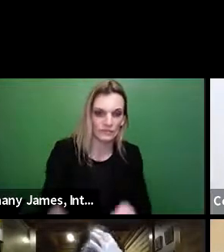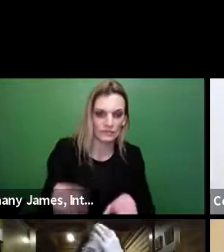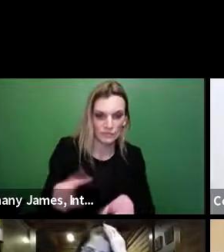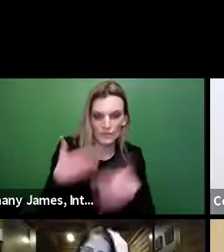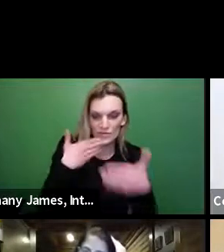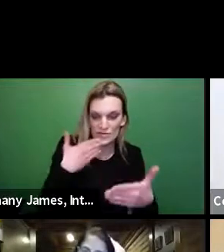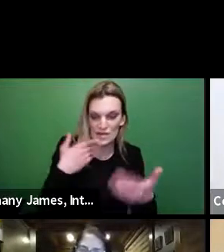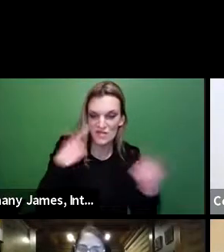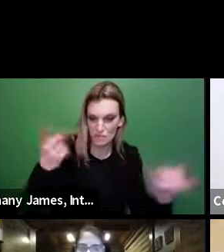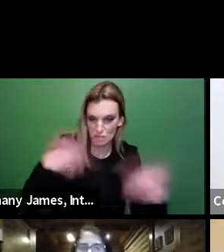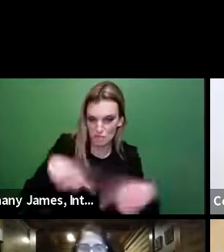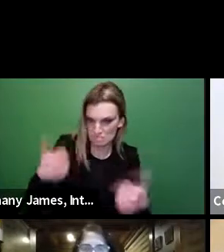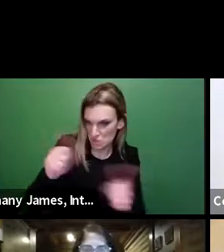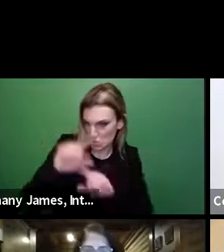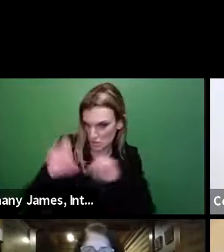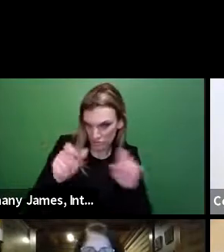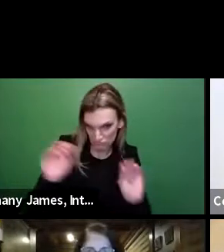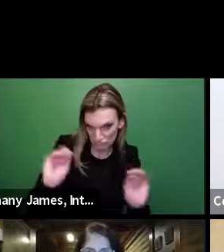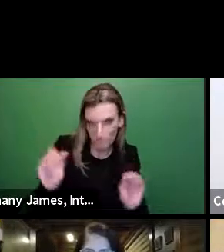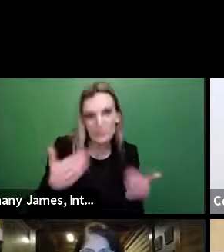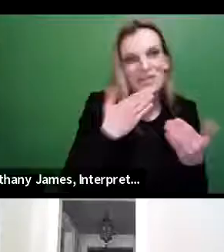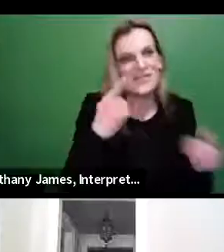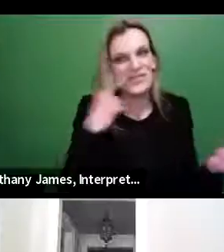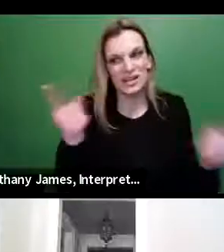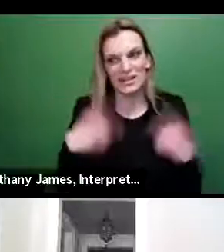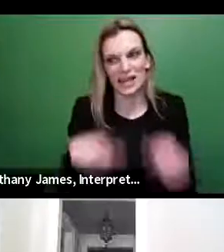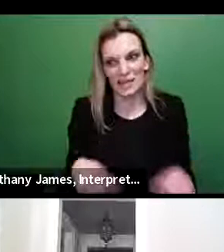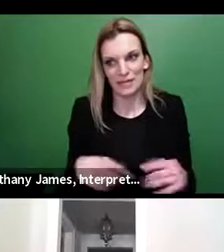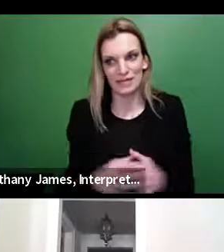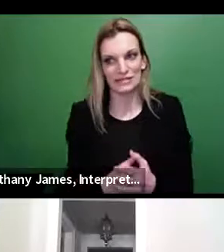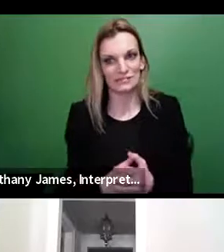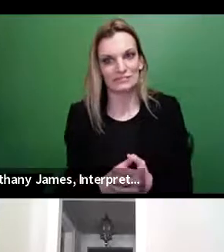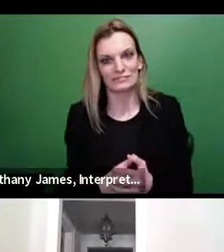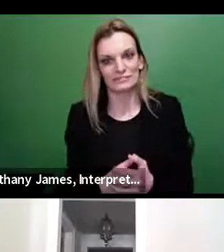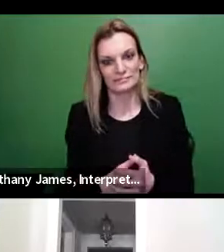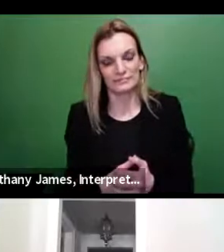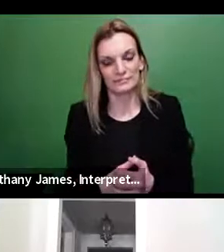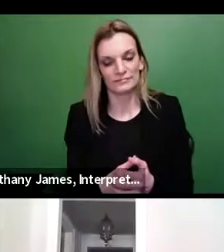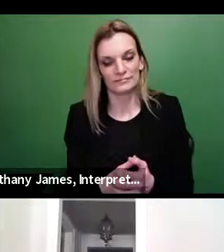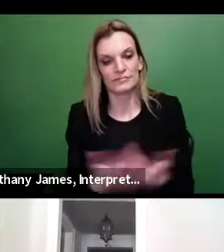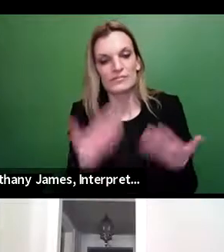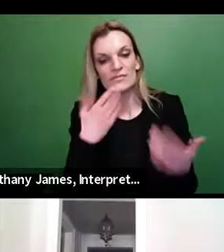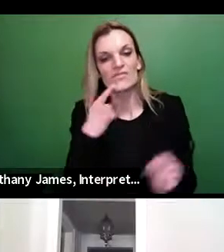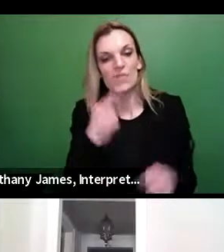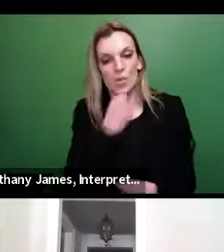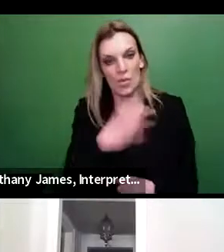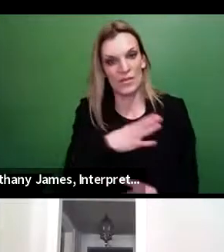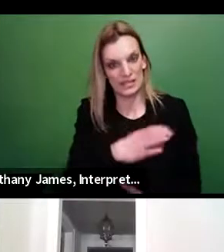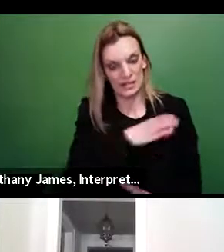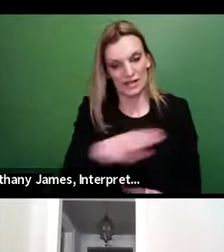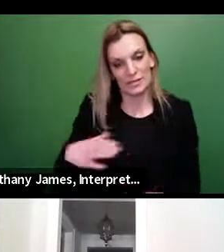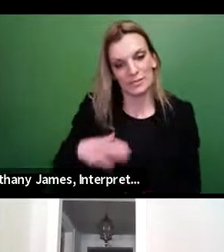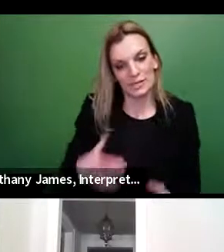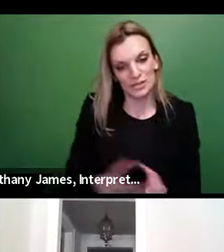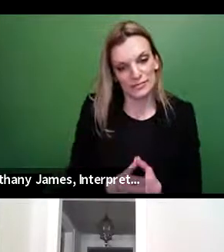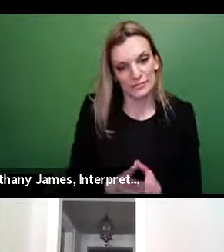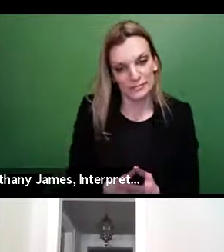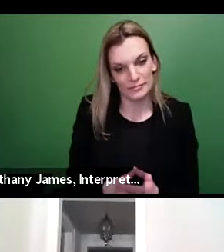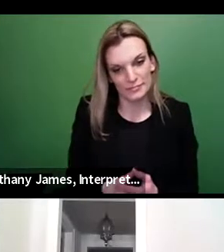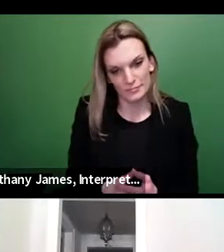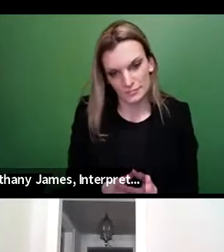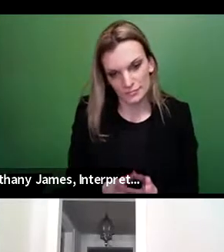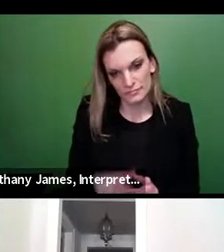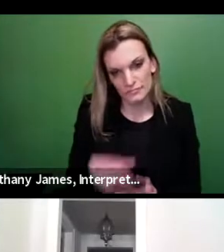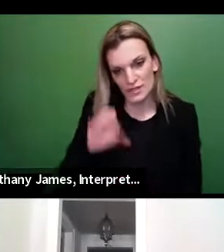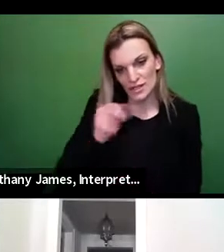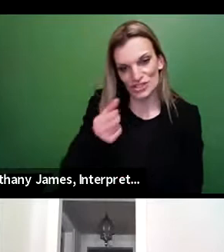Thank you. Thank you. Next, we are going to hear from the Michigan Women's Commission. Speaking will be Shannon Gere, the Chief Strategy